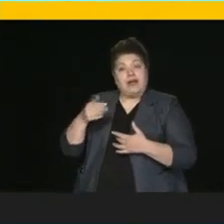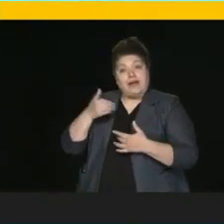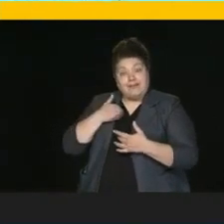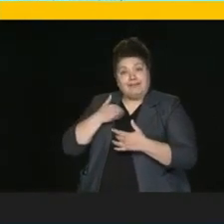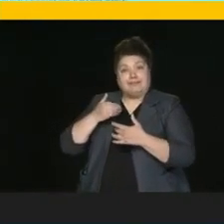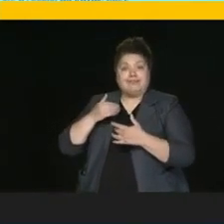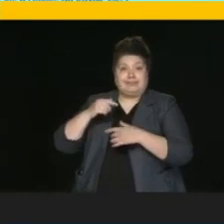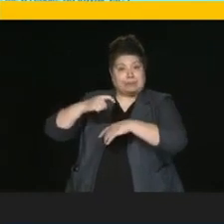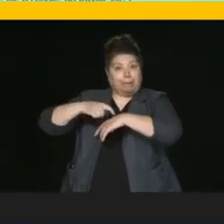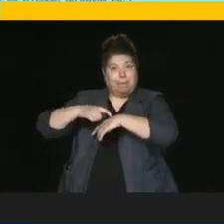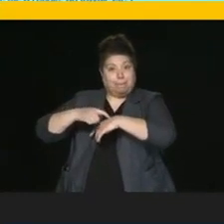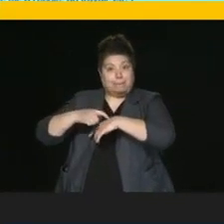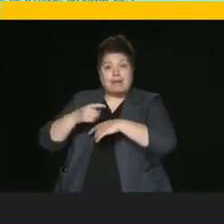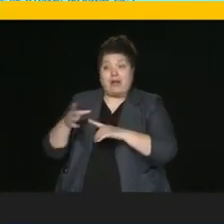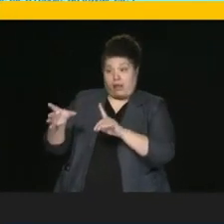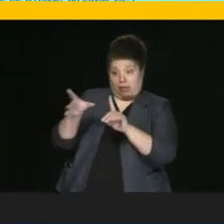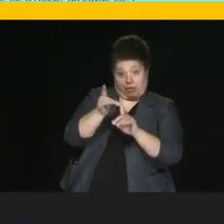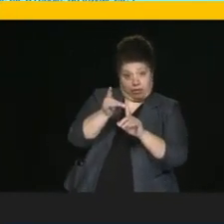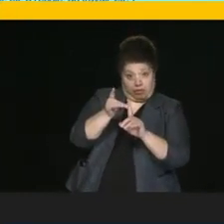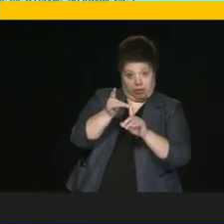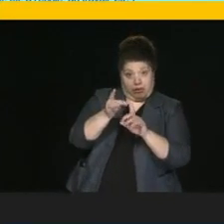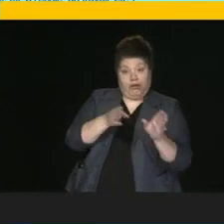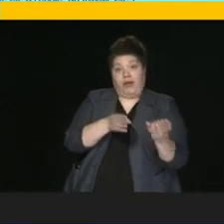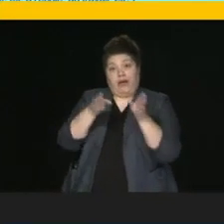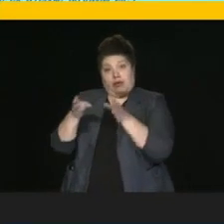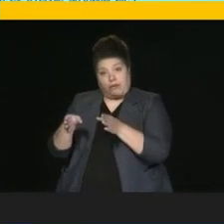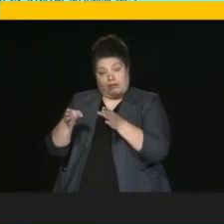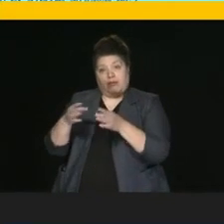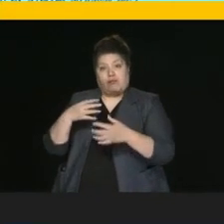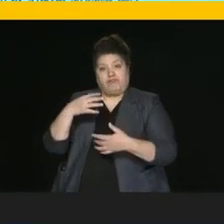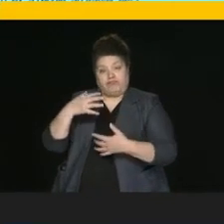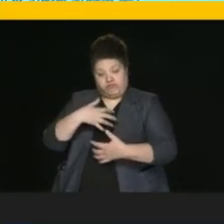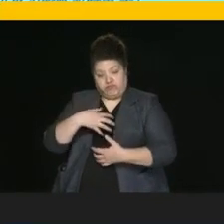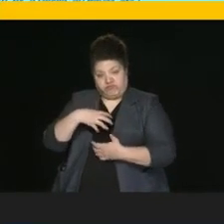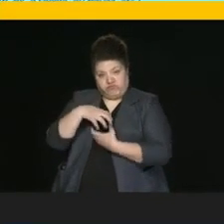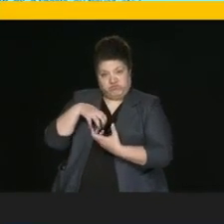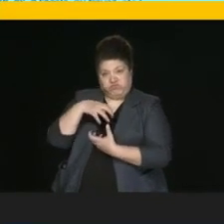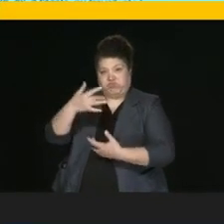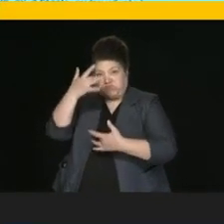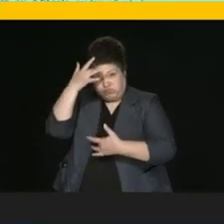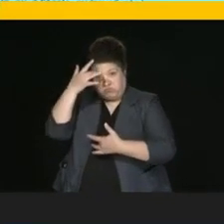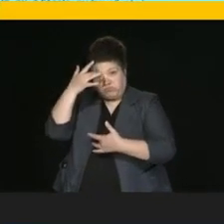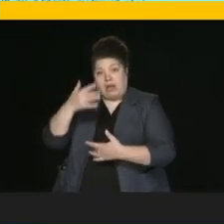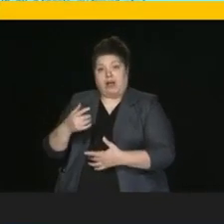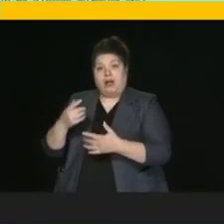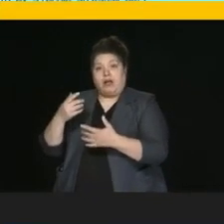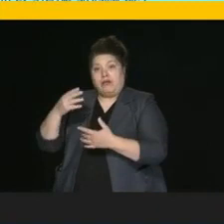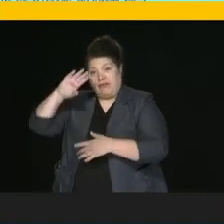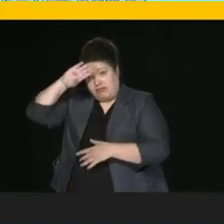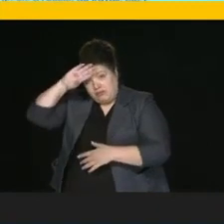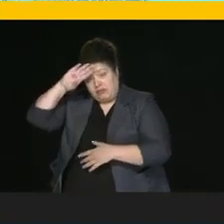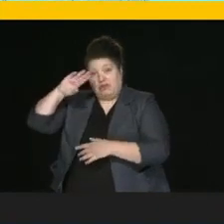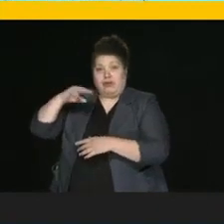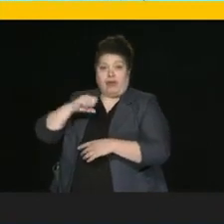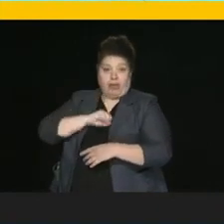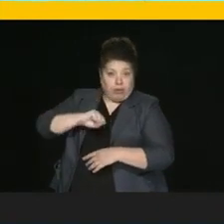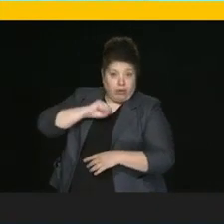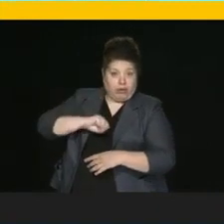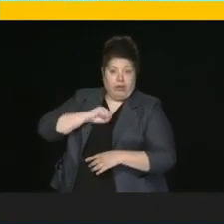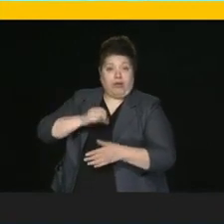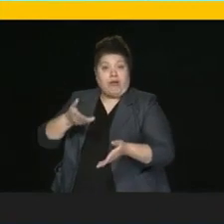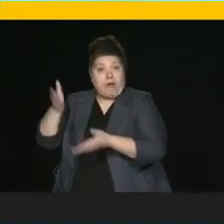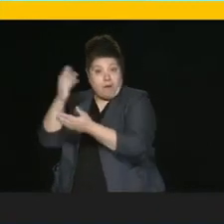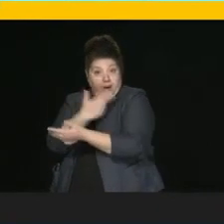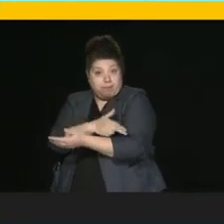exposed, infected, becoming symptomatic, hospitalization, recovery, or